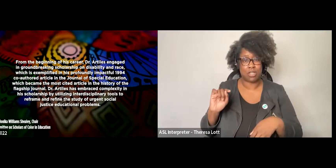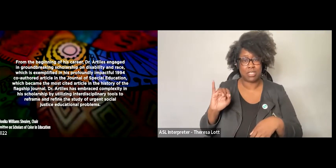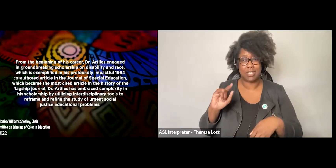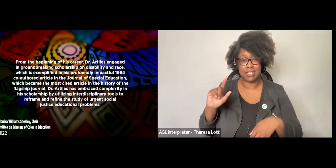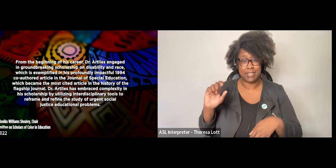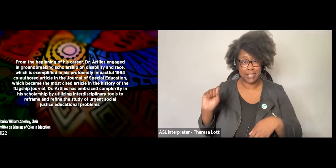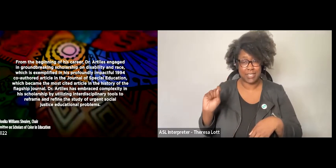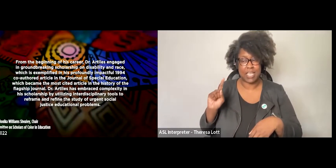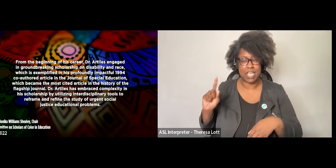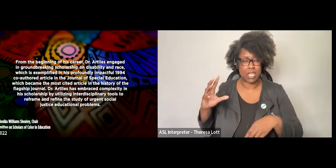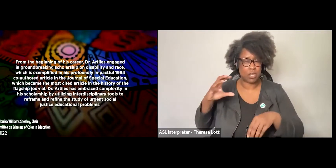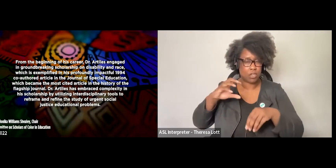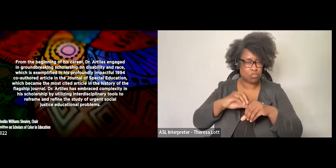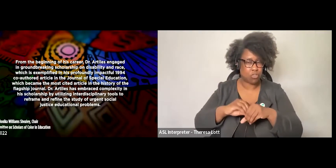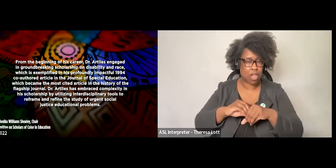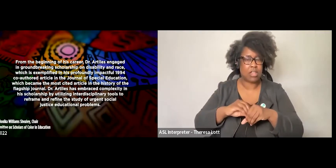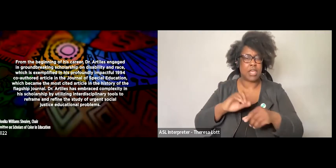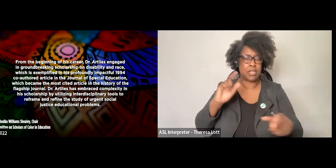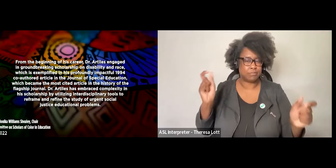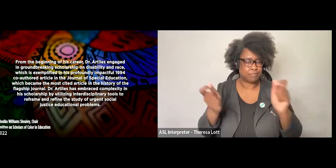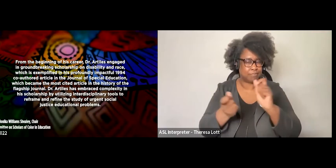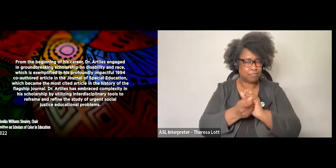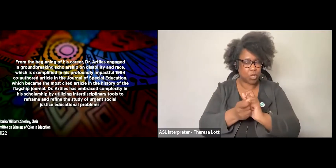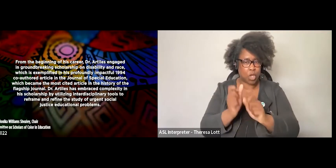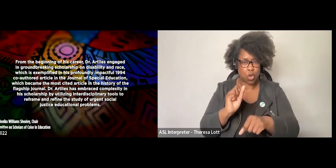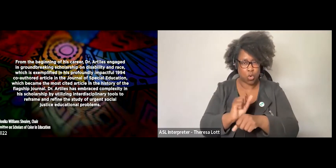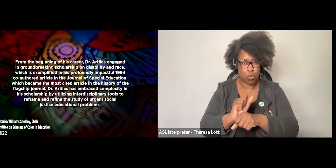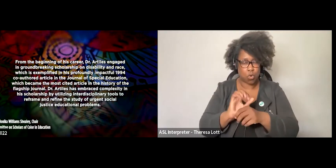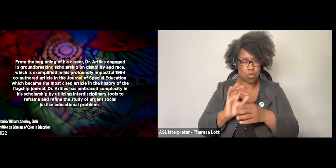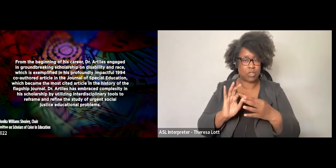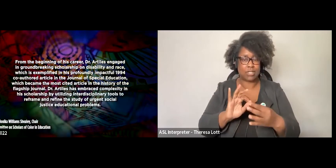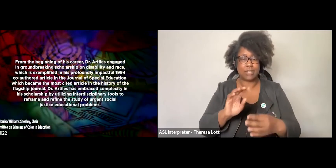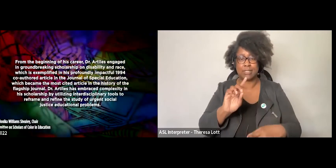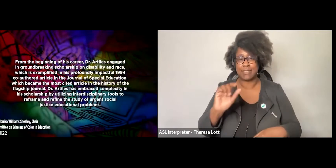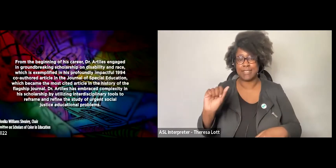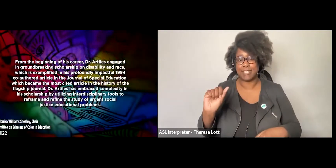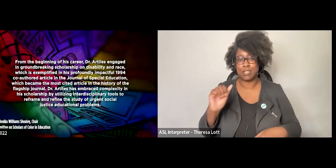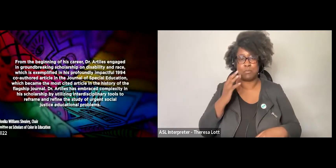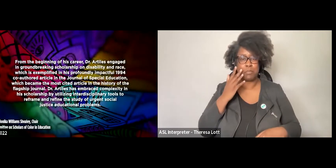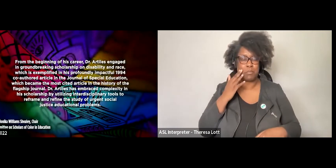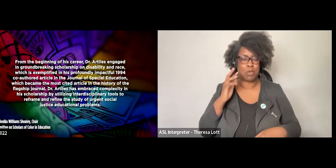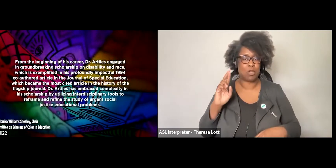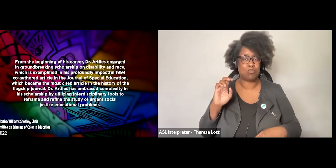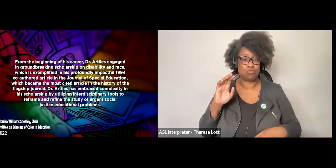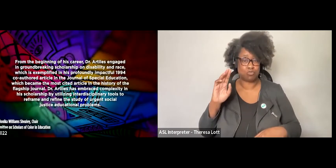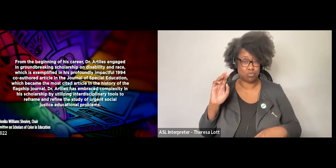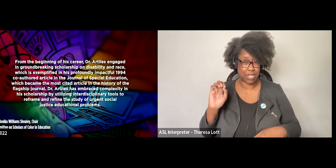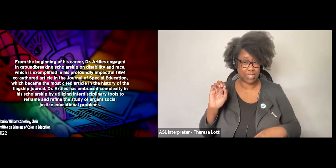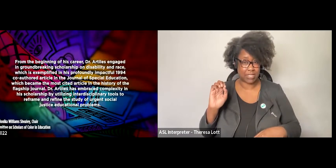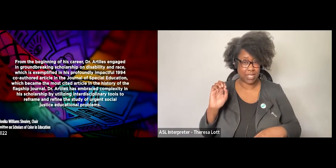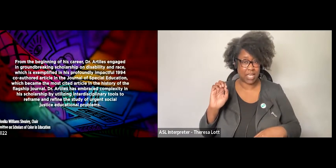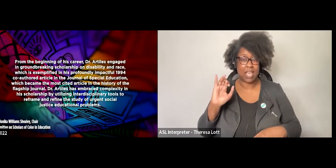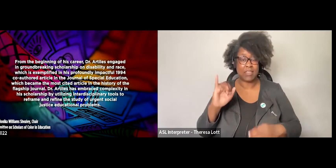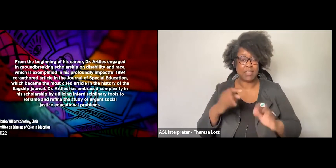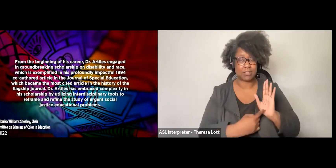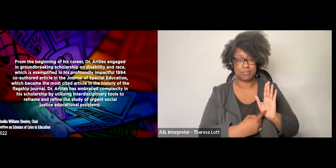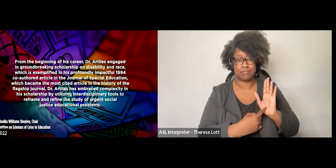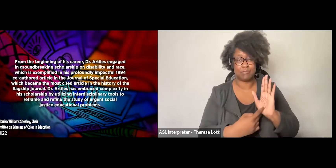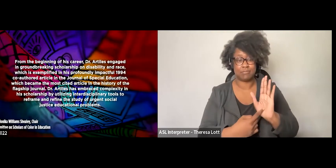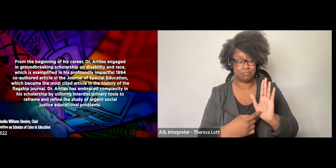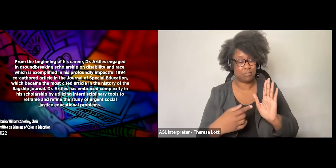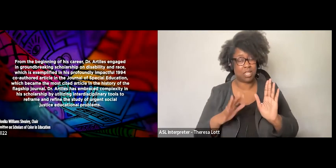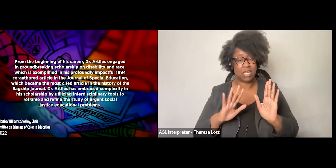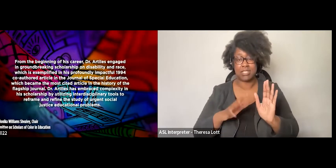in groundbreaking scholarship on disability and race, which is exemplified in his profoundly